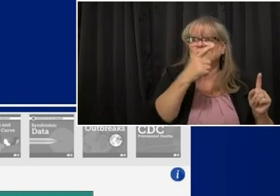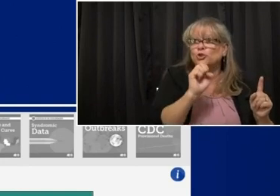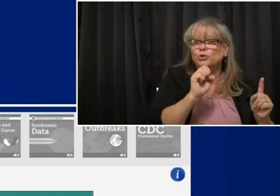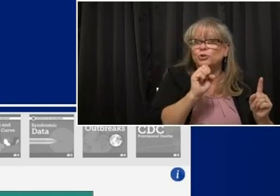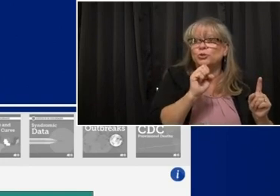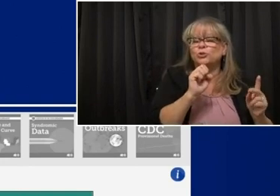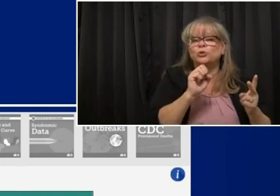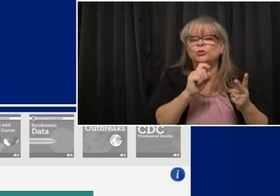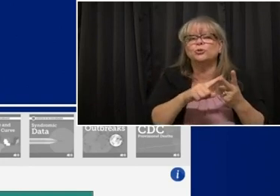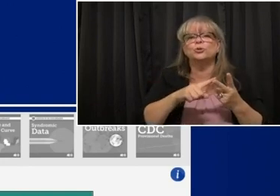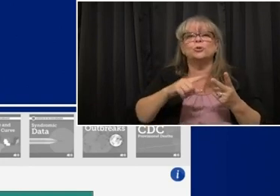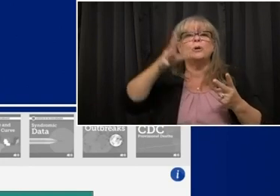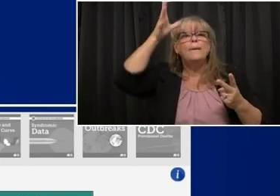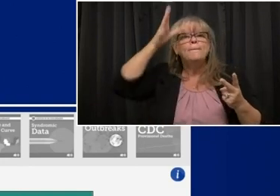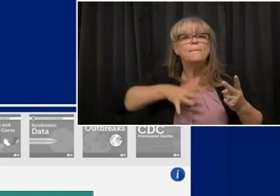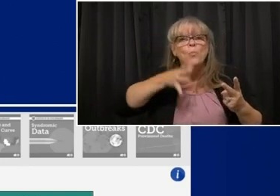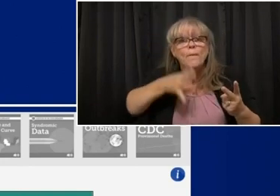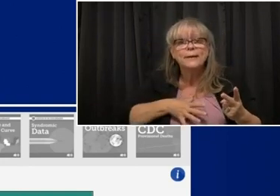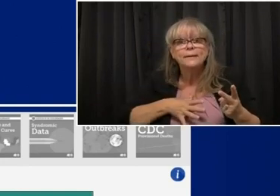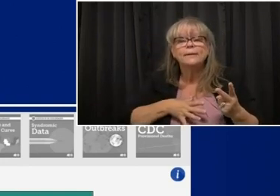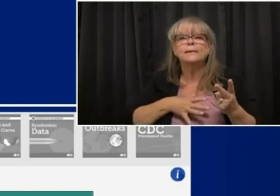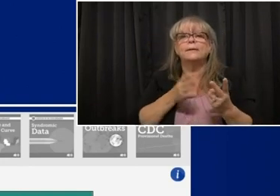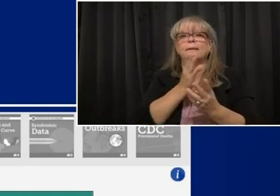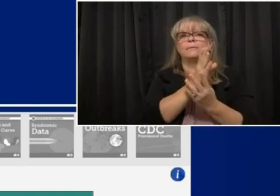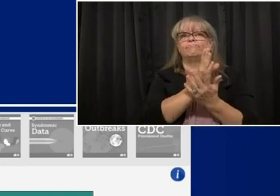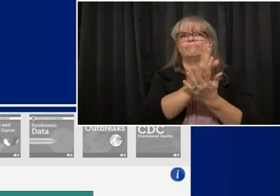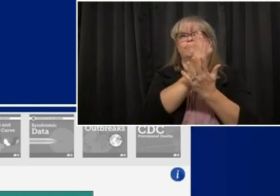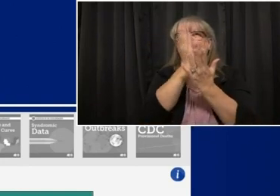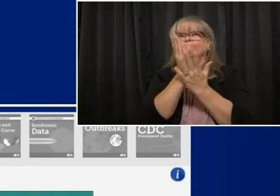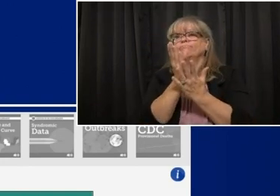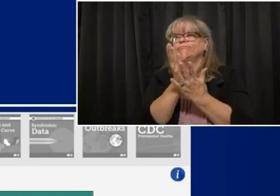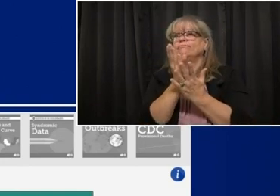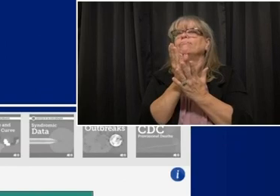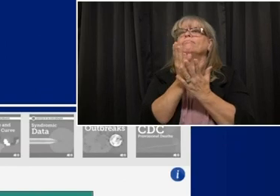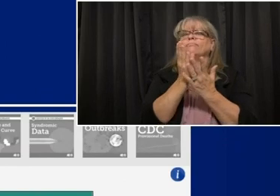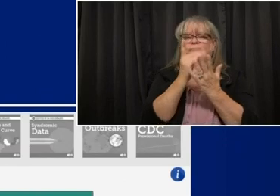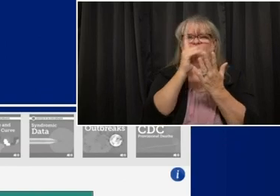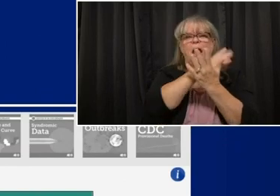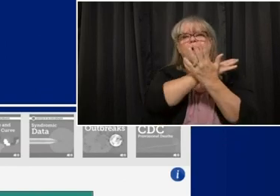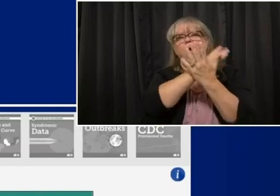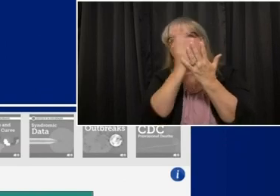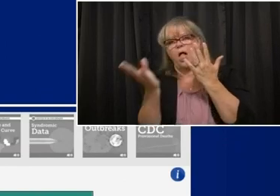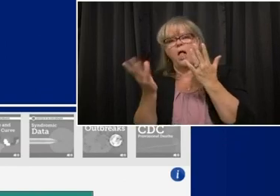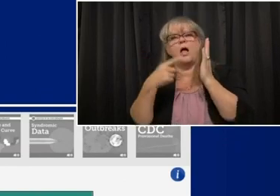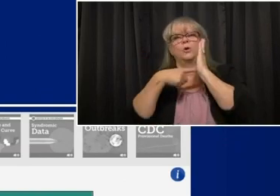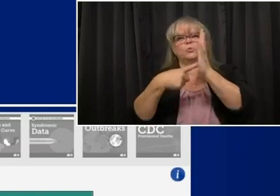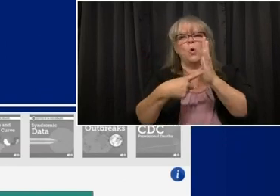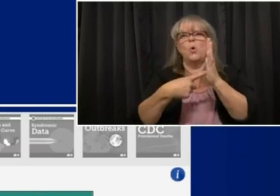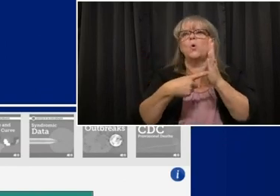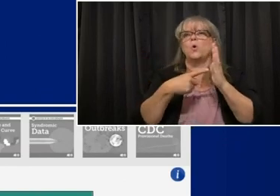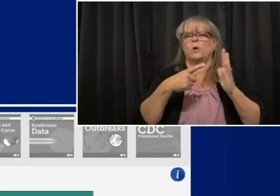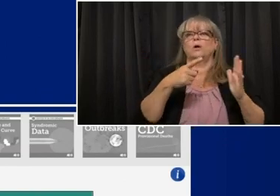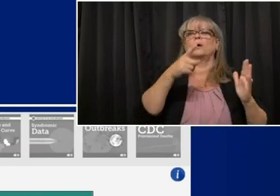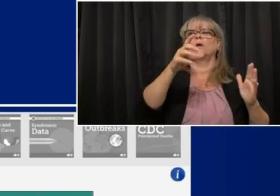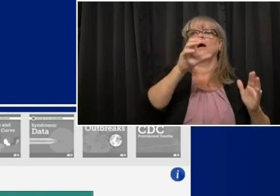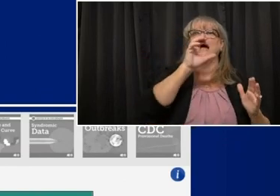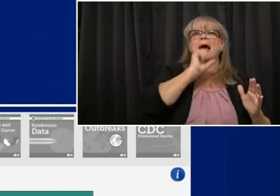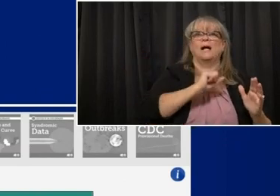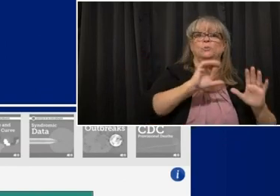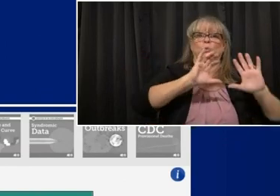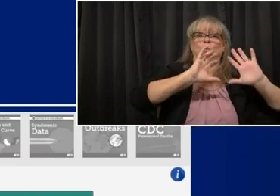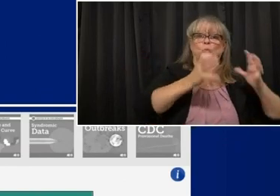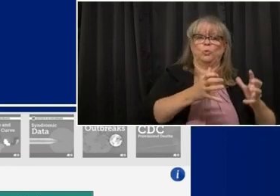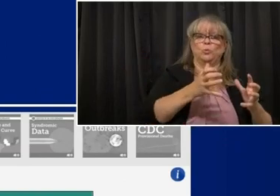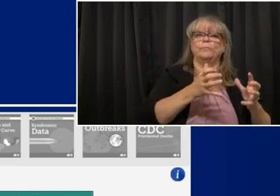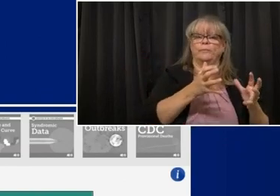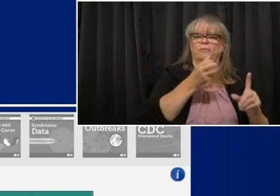and deaths that have occurred in the state. And so here I'm displaying for you cases and age group data. And what you'll see in this figure is